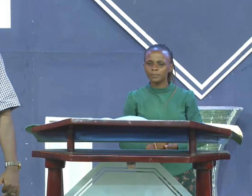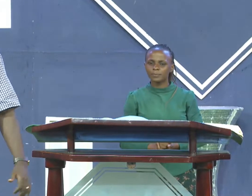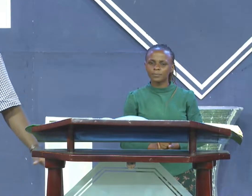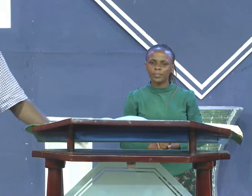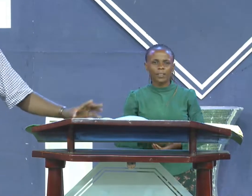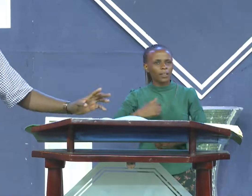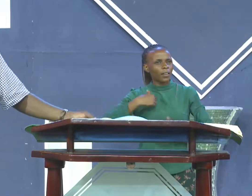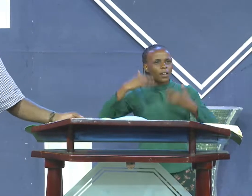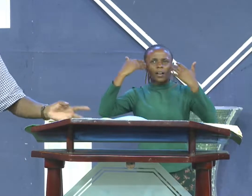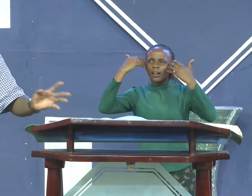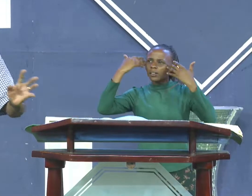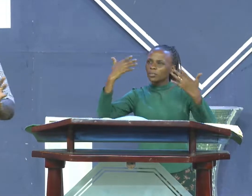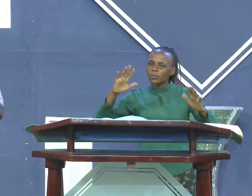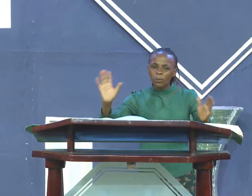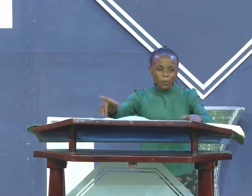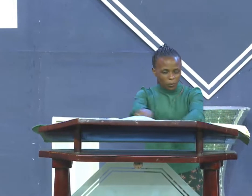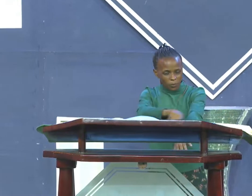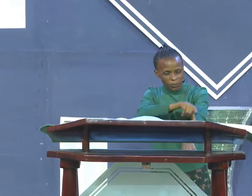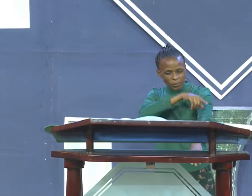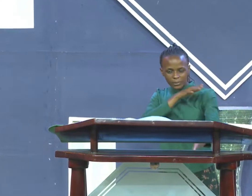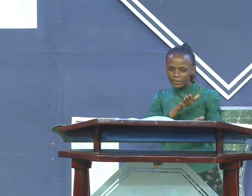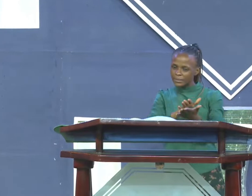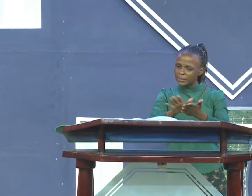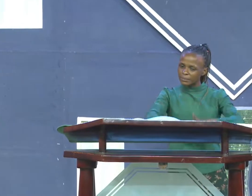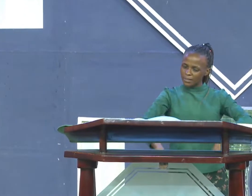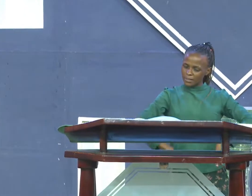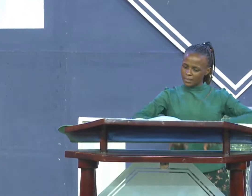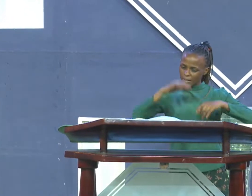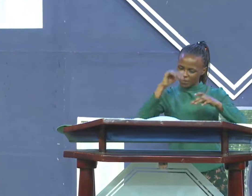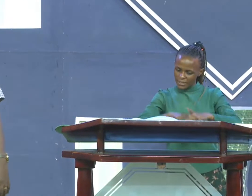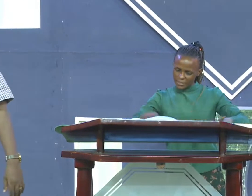I don't know how long he spent his life in that